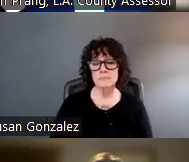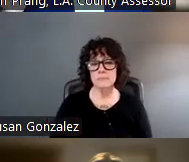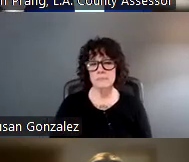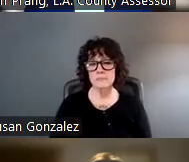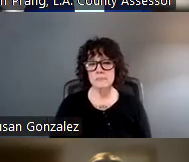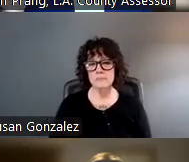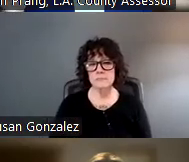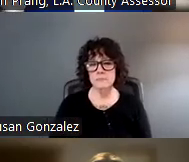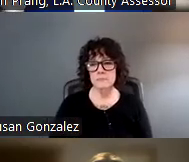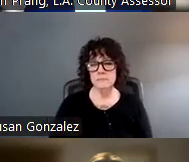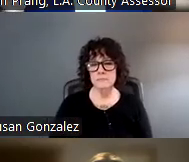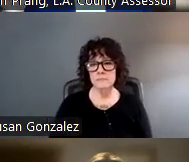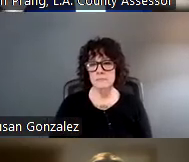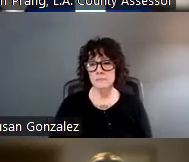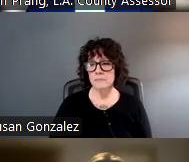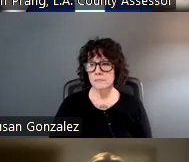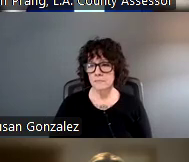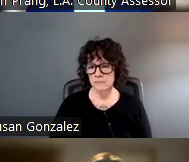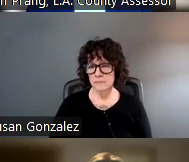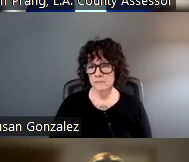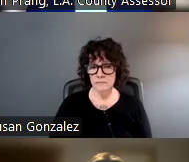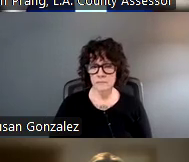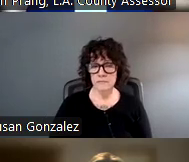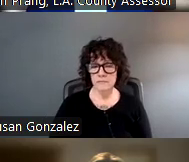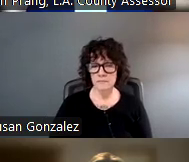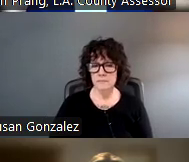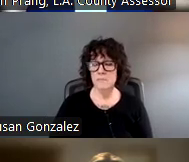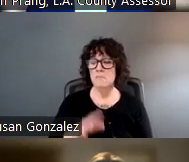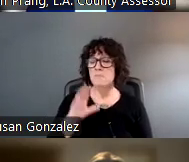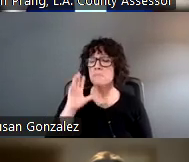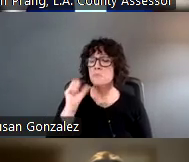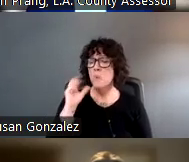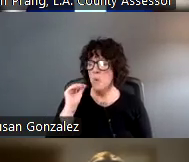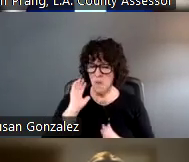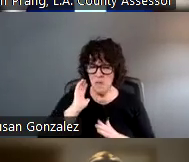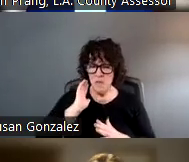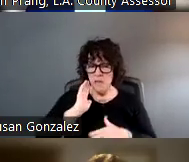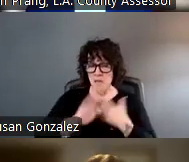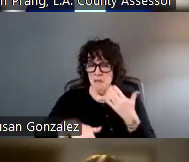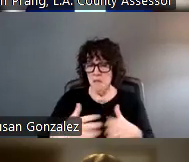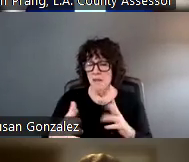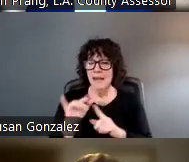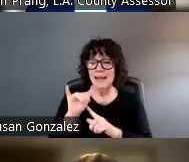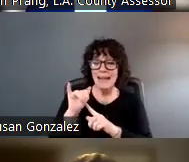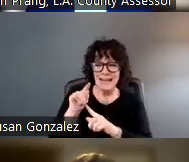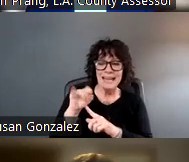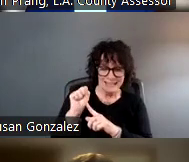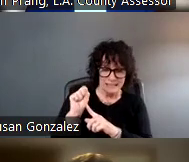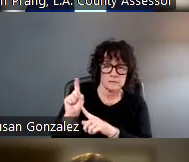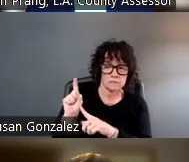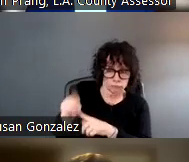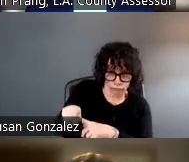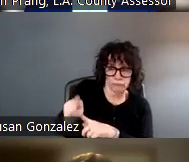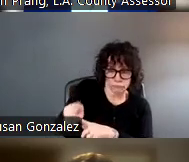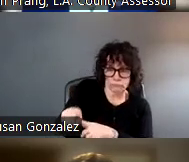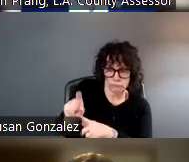So going forward, it is necessary in some cases for one of our appraisers to go to